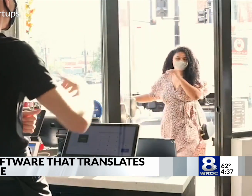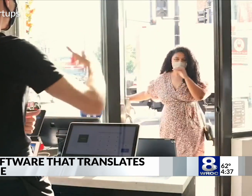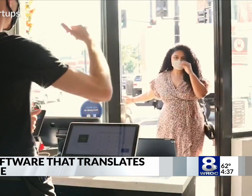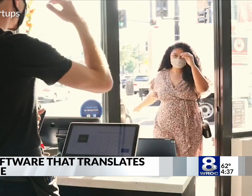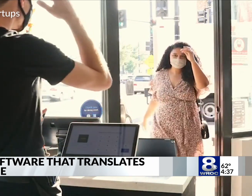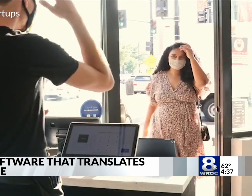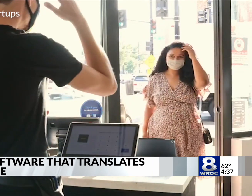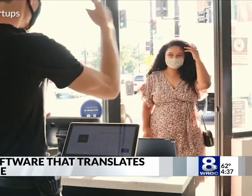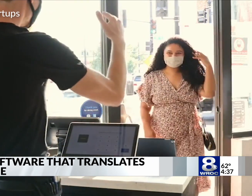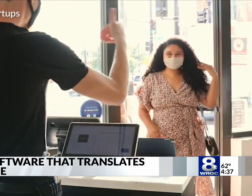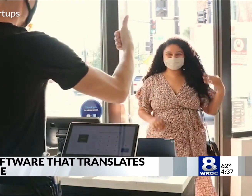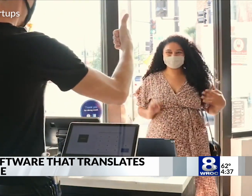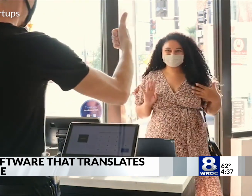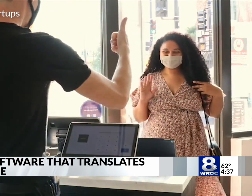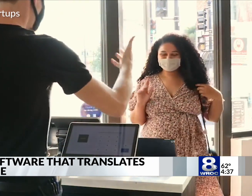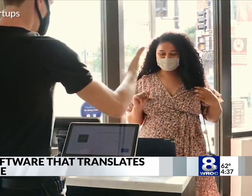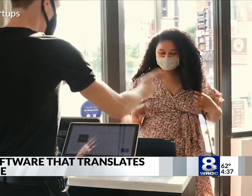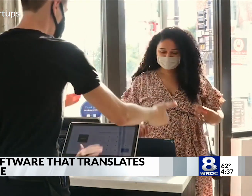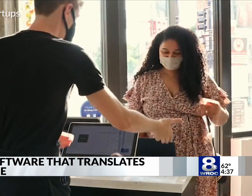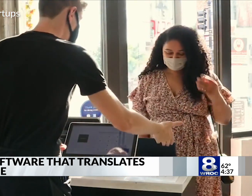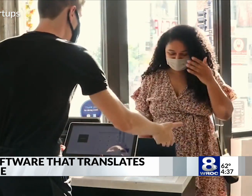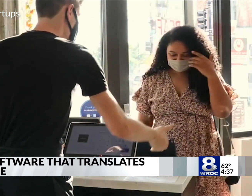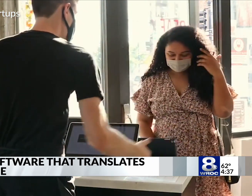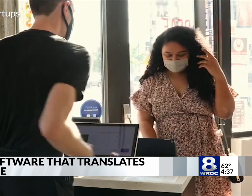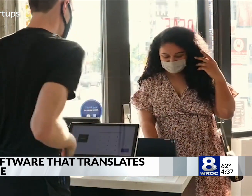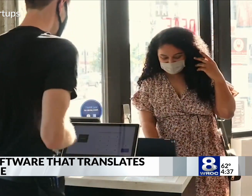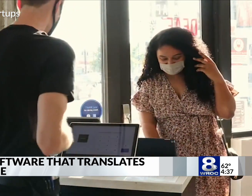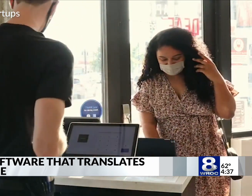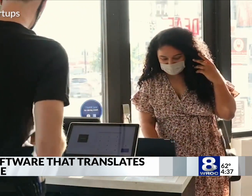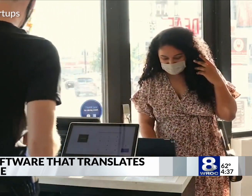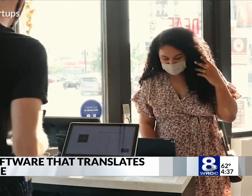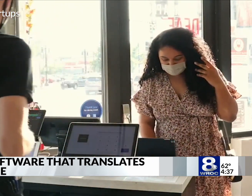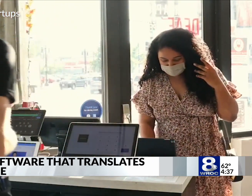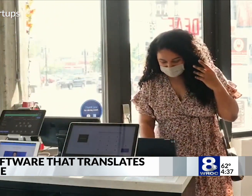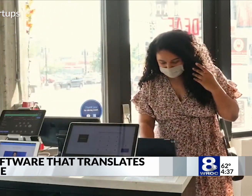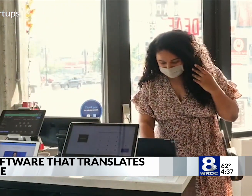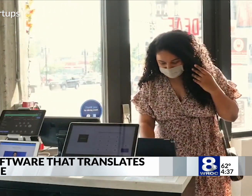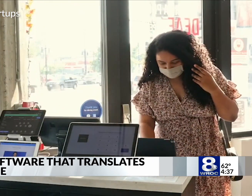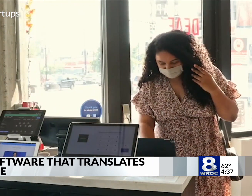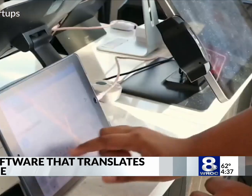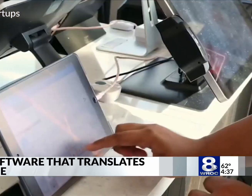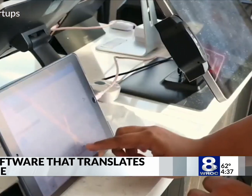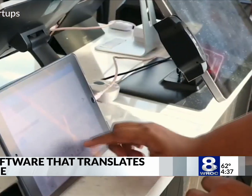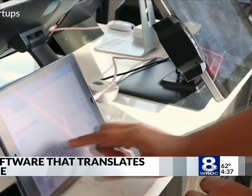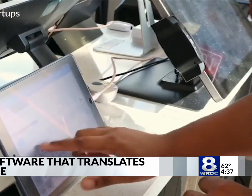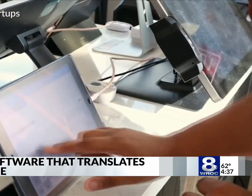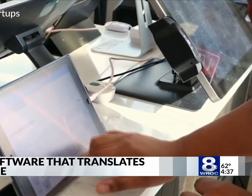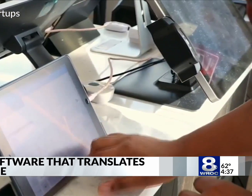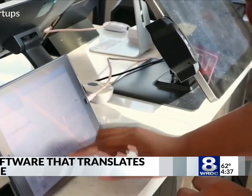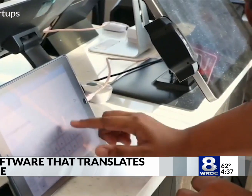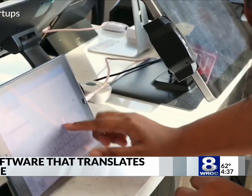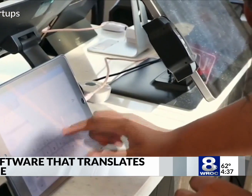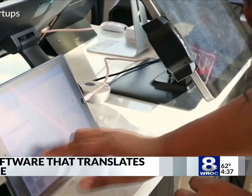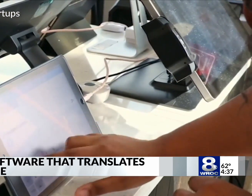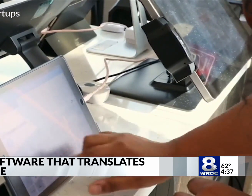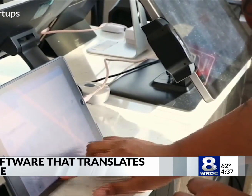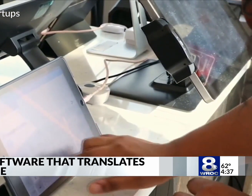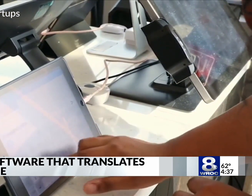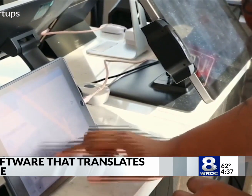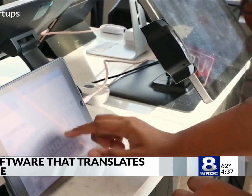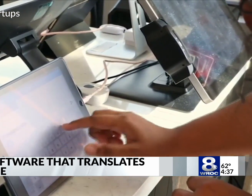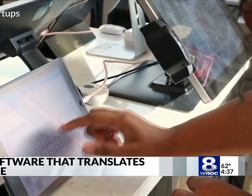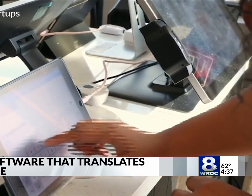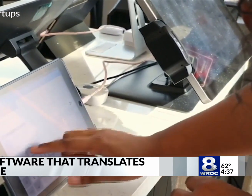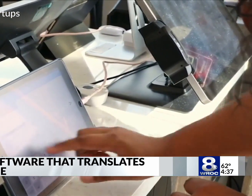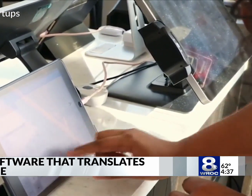spoke with today. She says this software uses artificial intelligence and deep learning. And unlike previous ASL translation technologies,